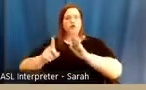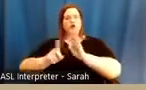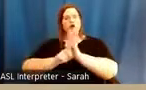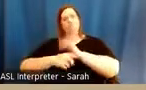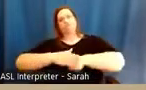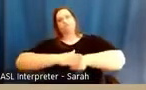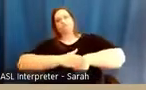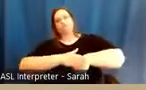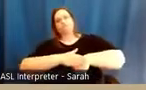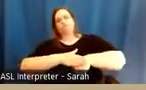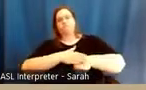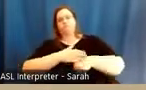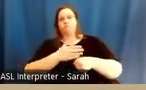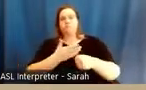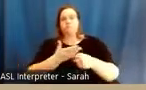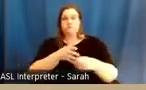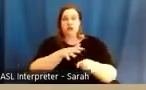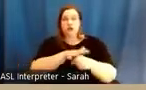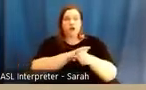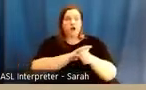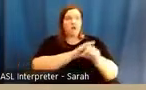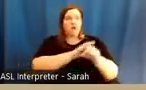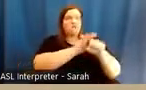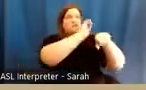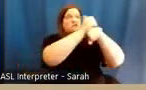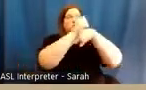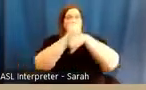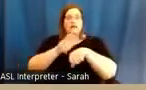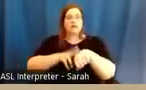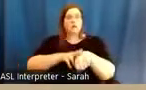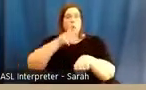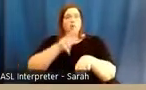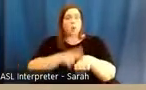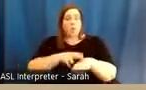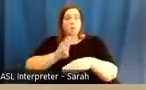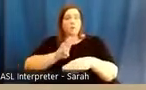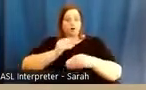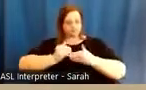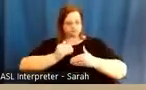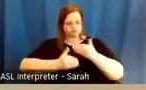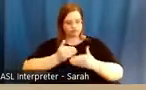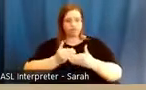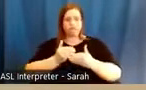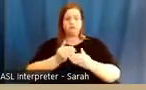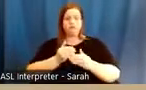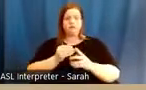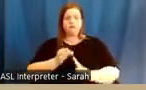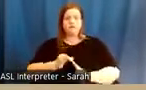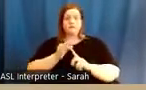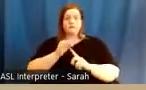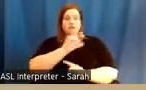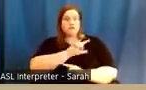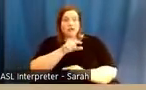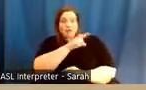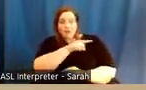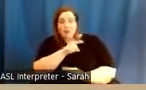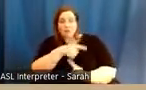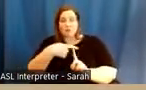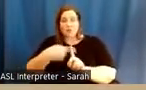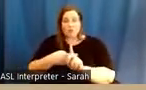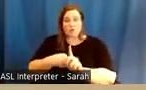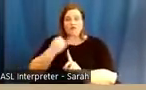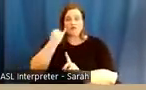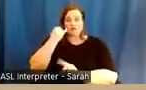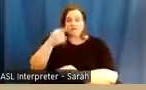alarms or fire alarms within them as a normal course of business for people, especially for landlords who rent to people who are hard